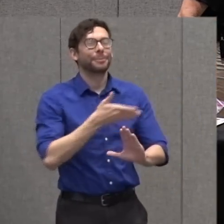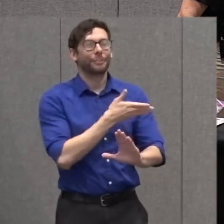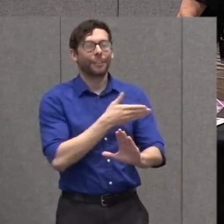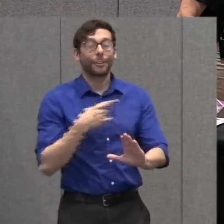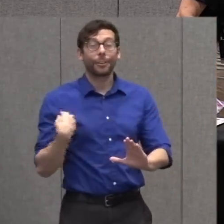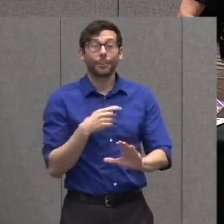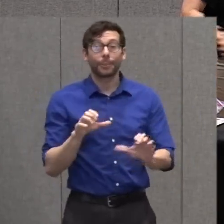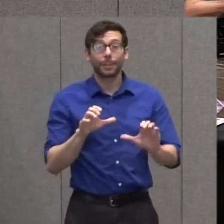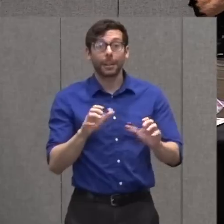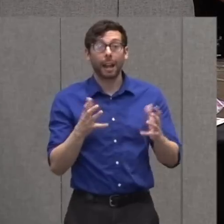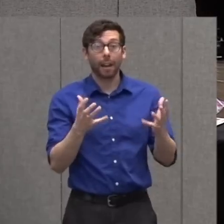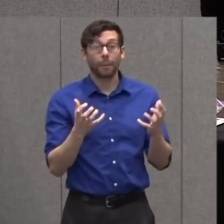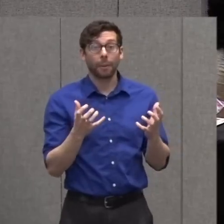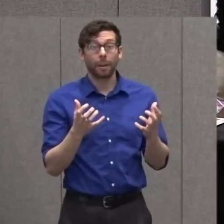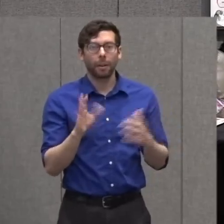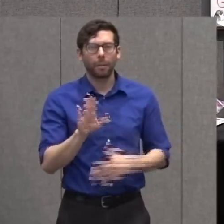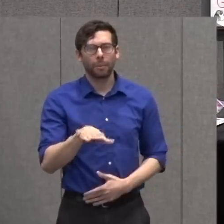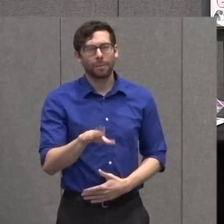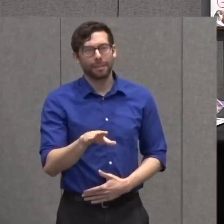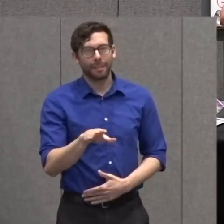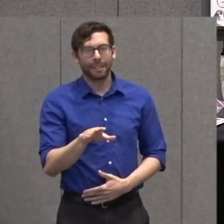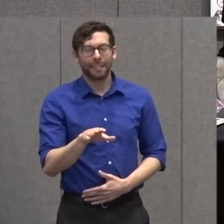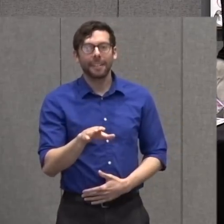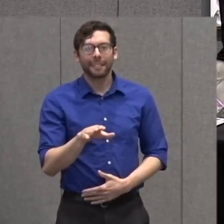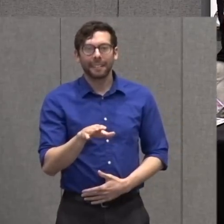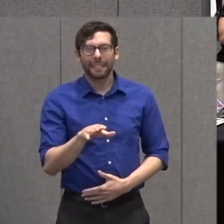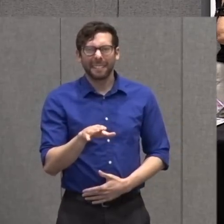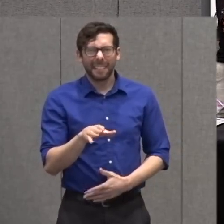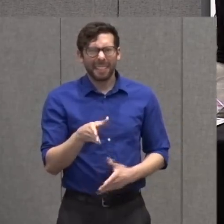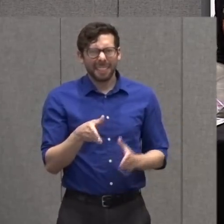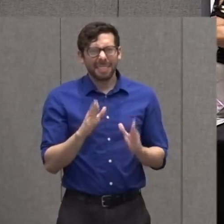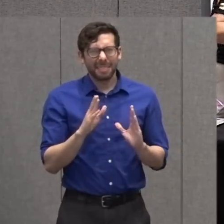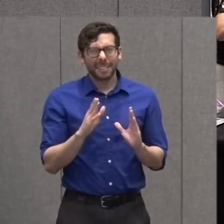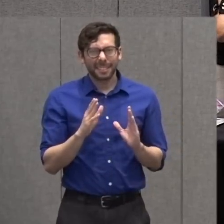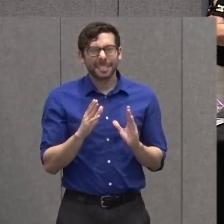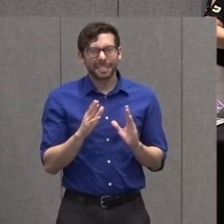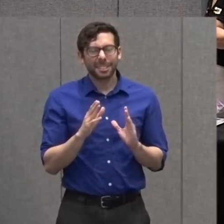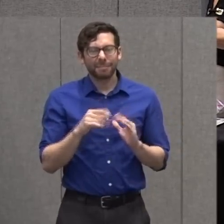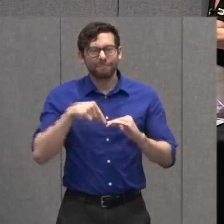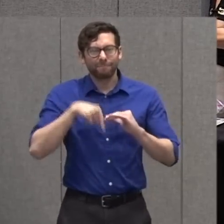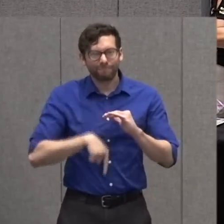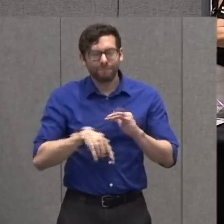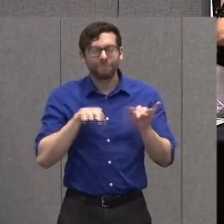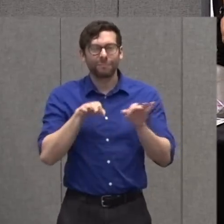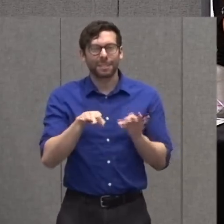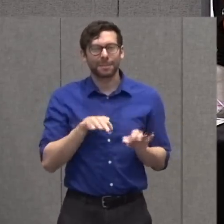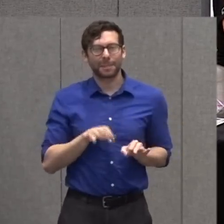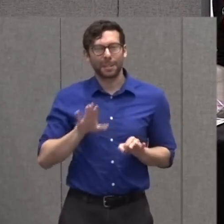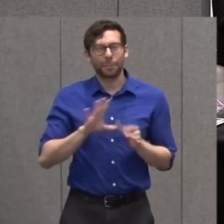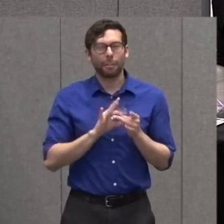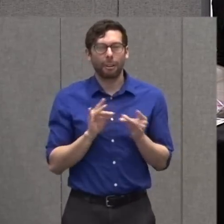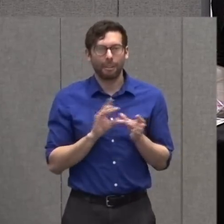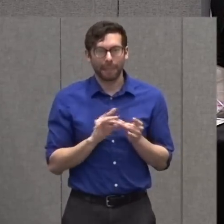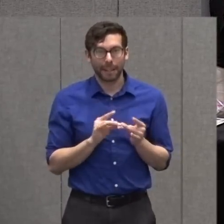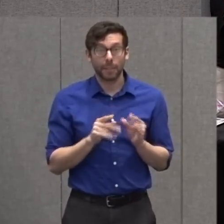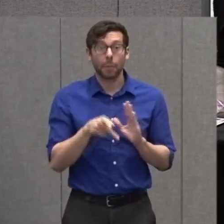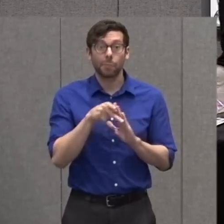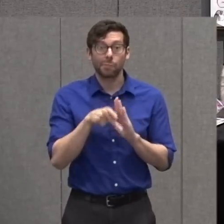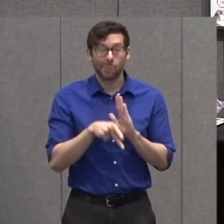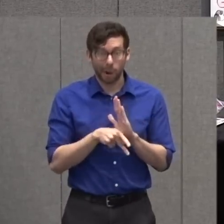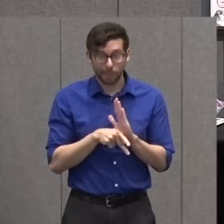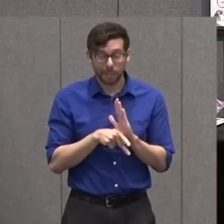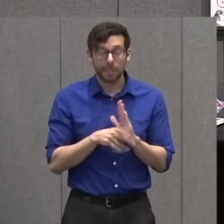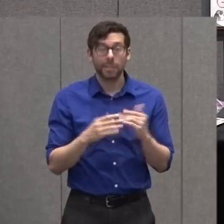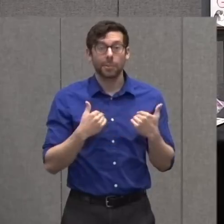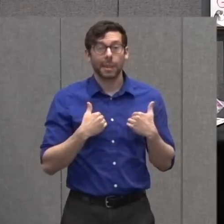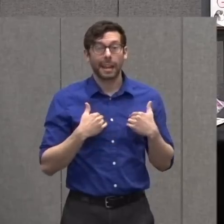to predict. Well, you know what? Let's go and talk about what you just said. Okay. We talked about the properties. Right? We did. We have a liquid, and